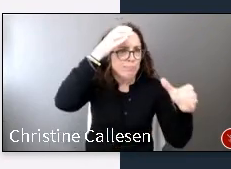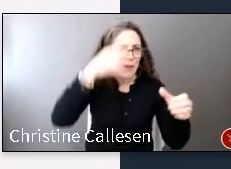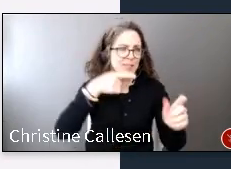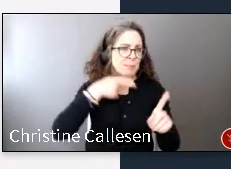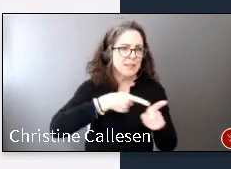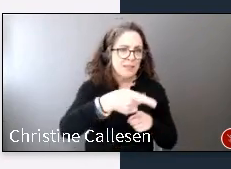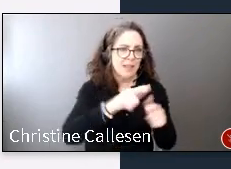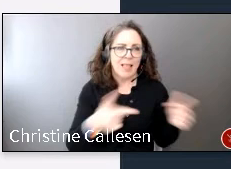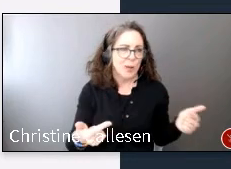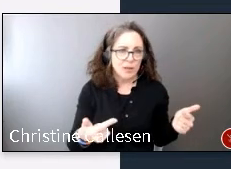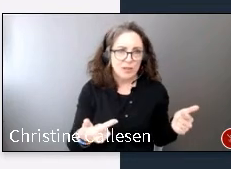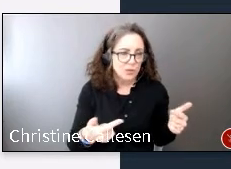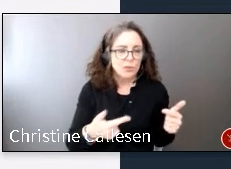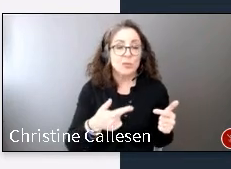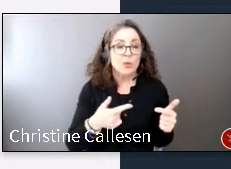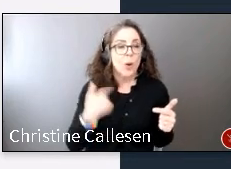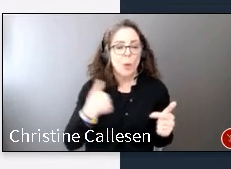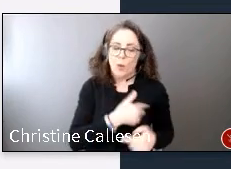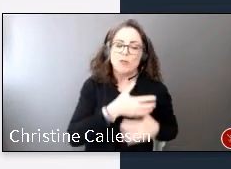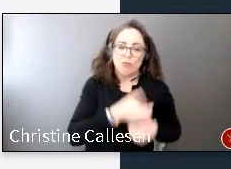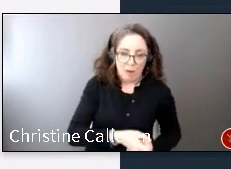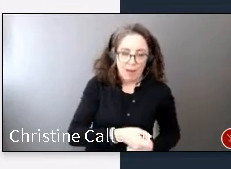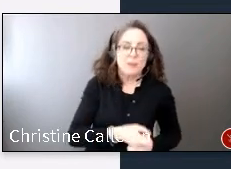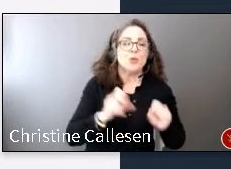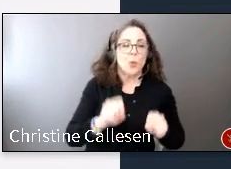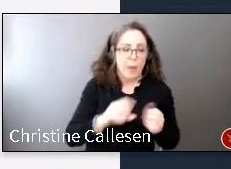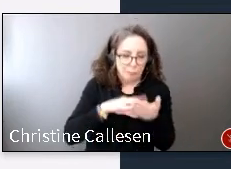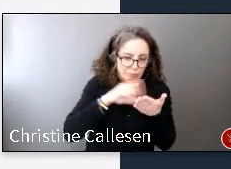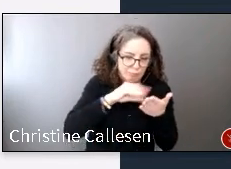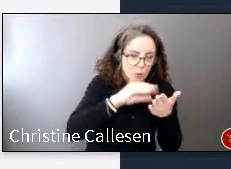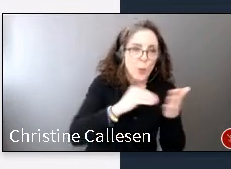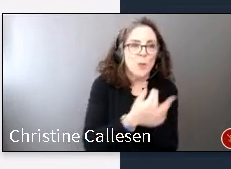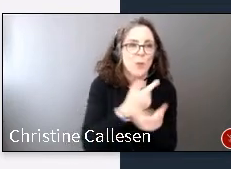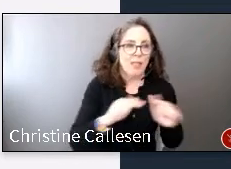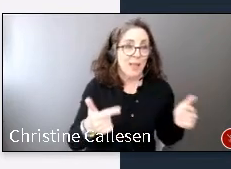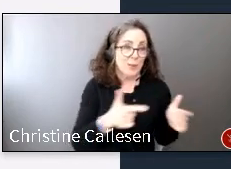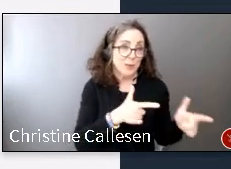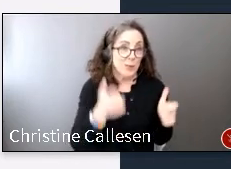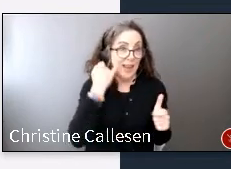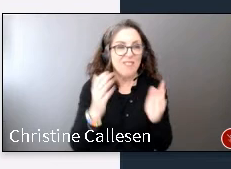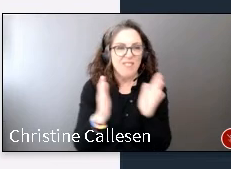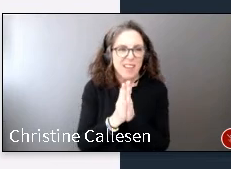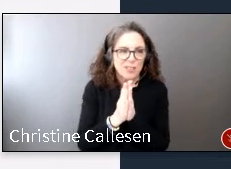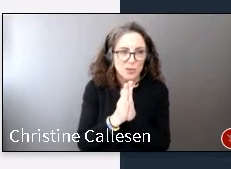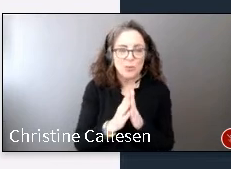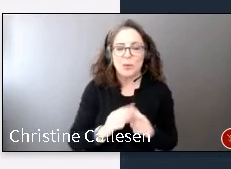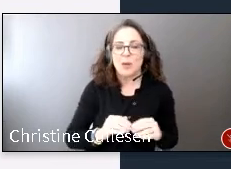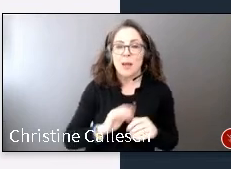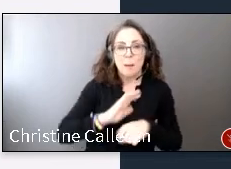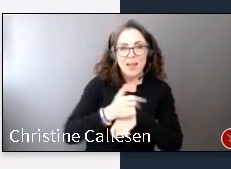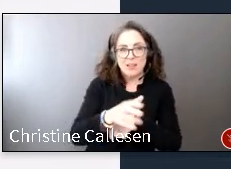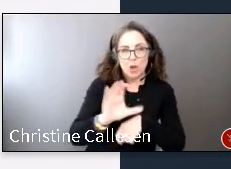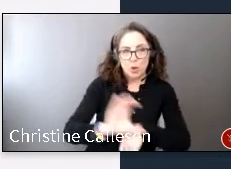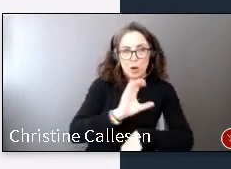specific language, because we trust you can ramp up with a new language quickly if asked in office based on your computer science